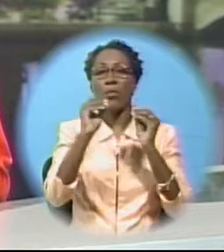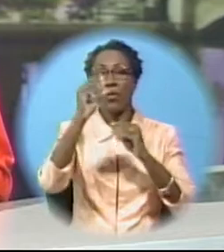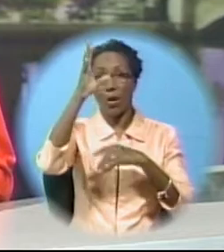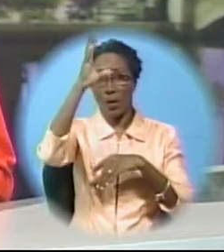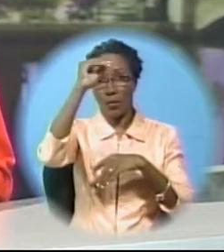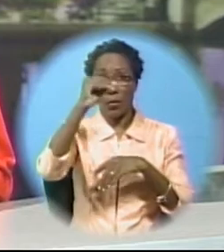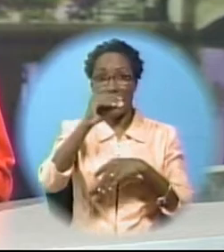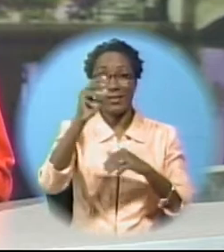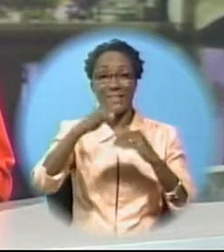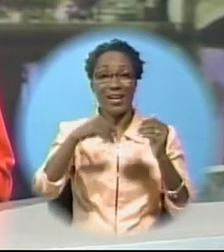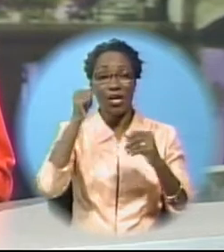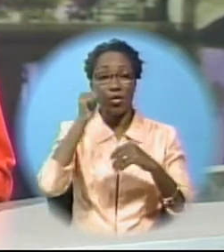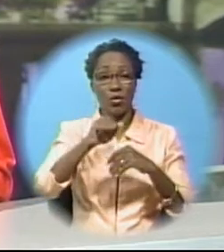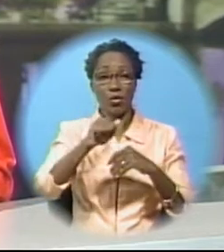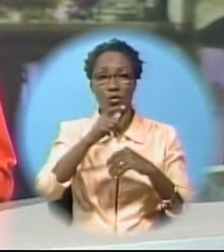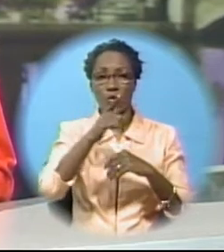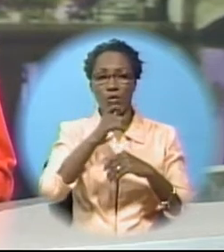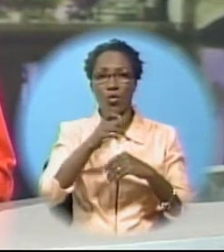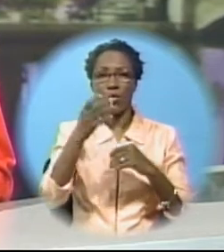examination.